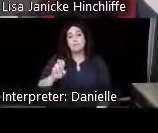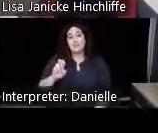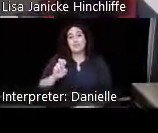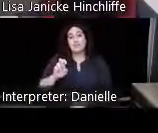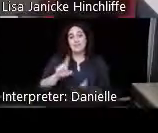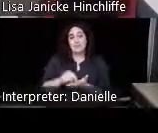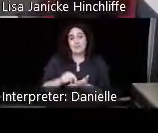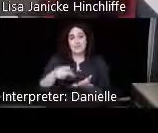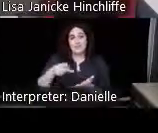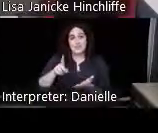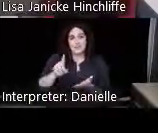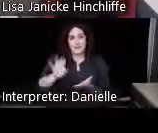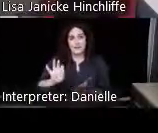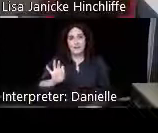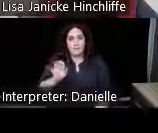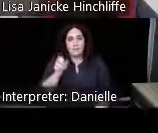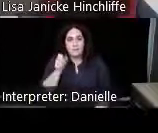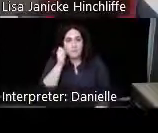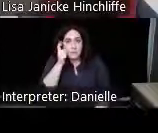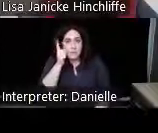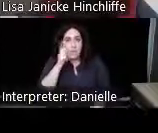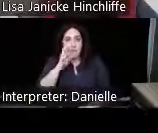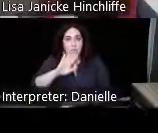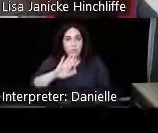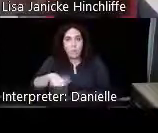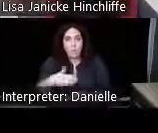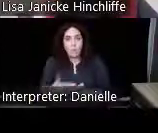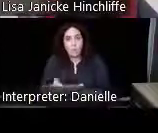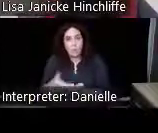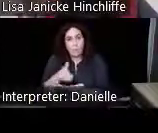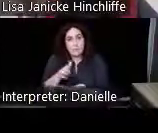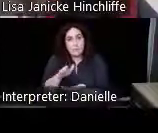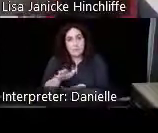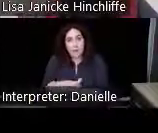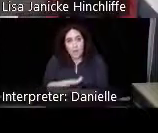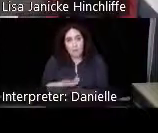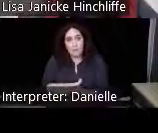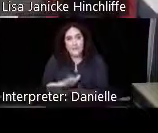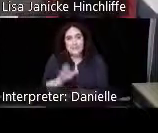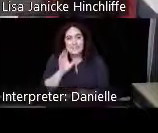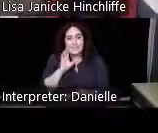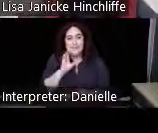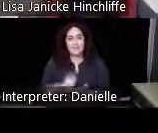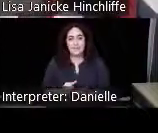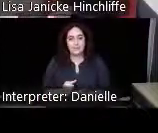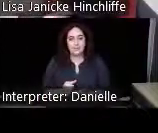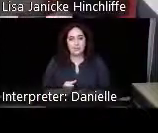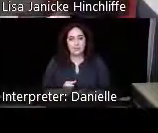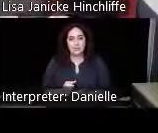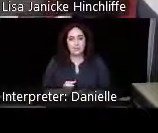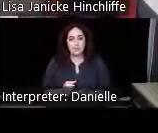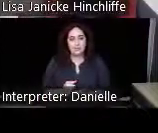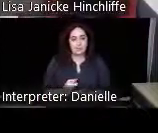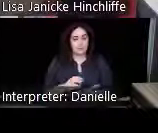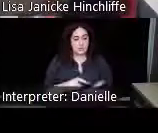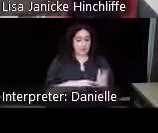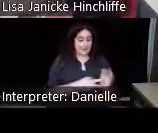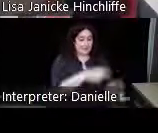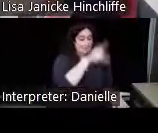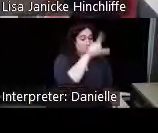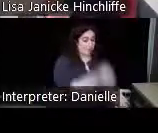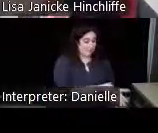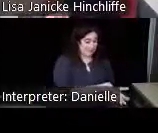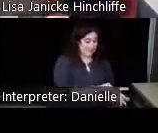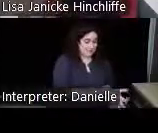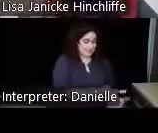preprint was an image. So each page was a scanned image. So literally somebody had printed it out, laid